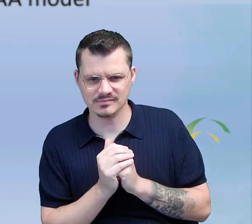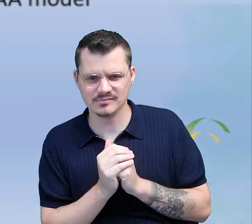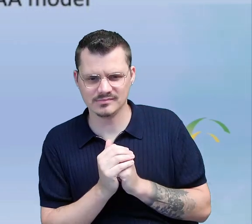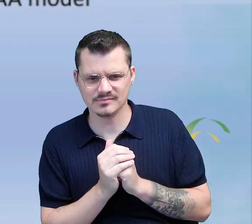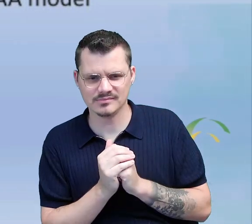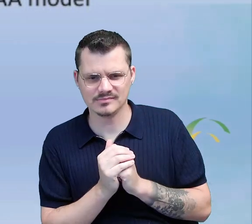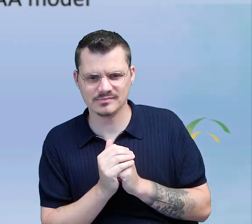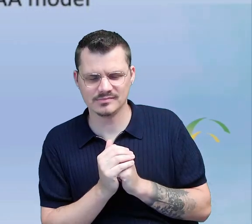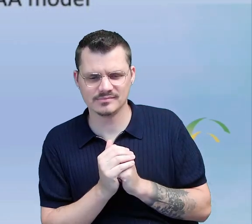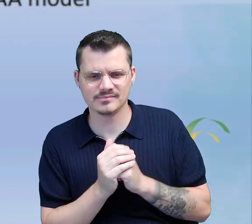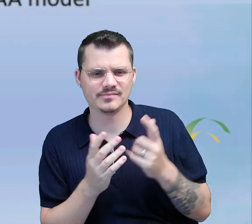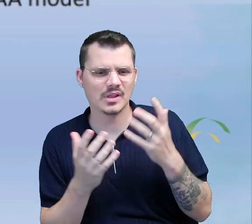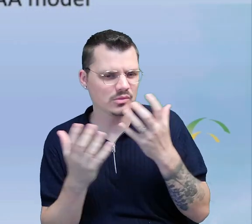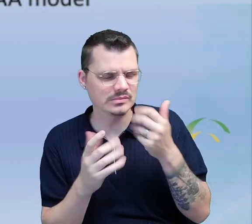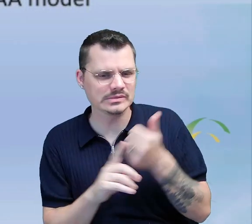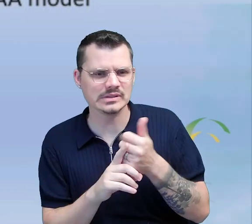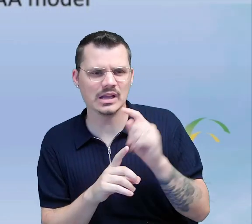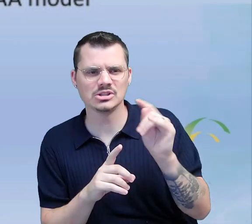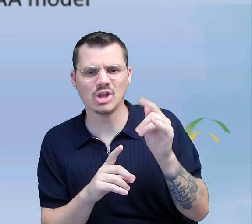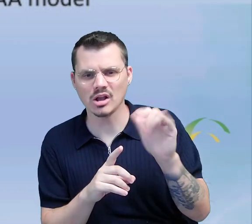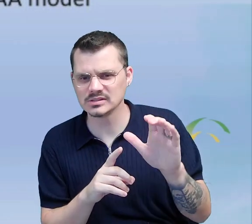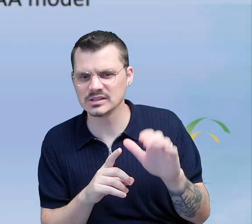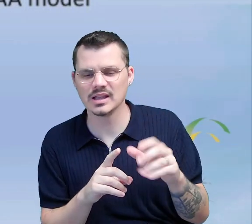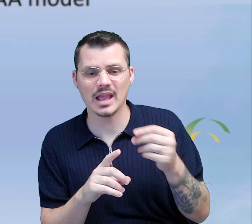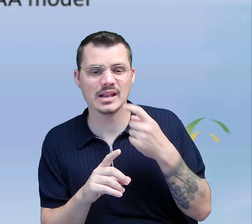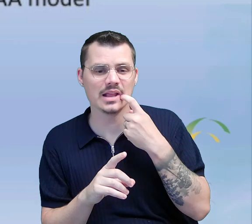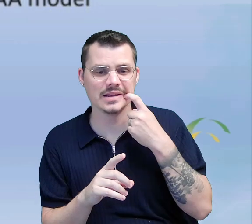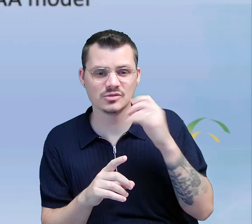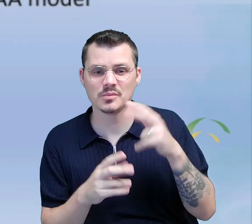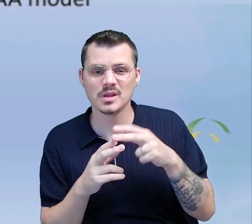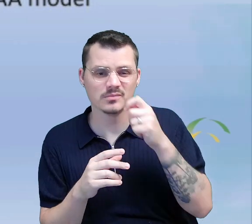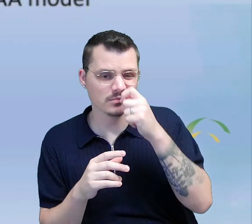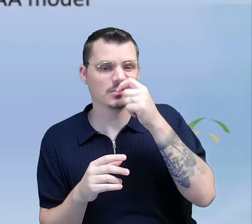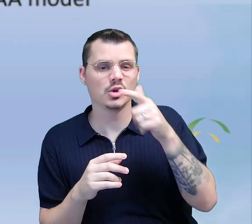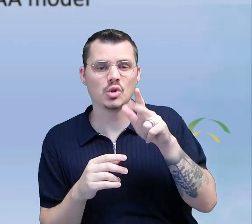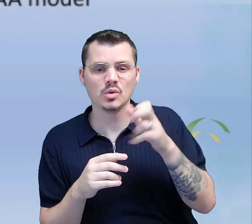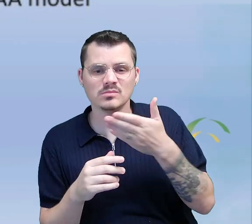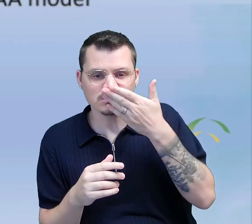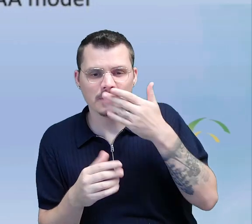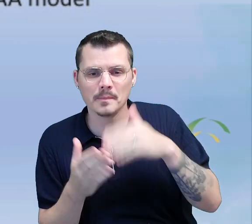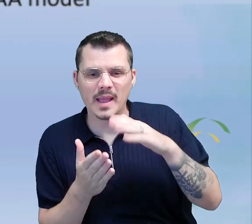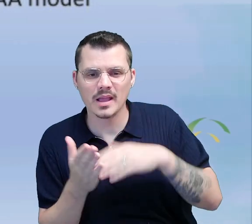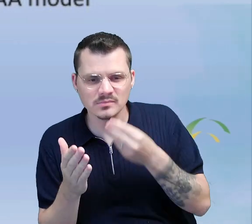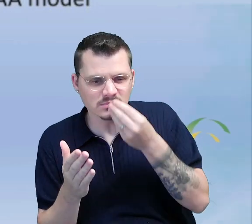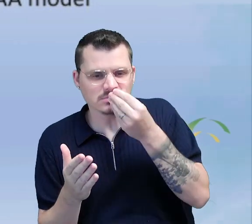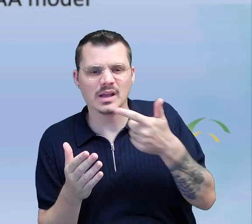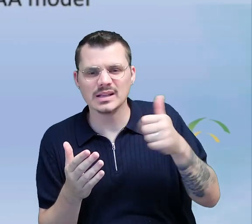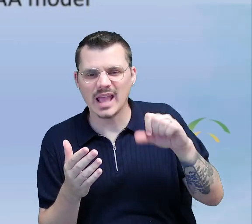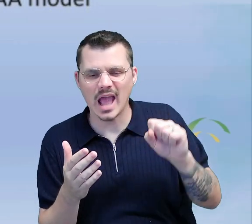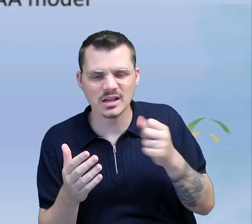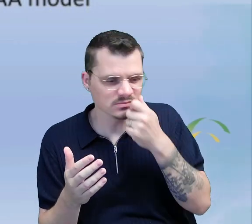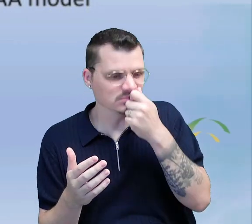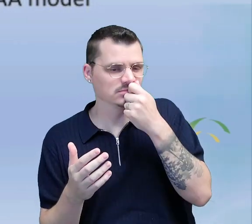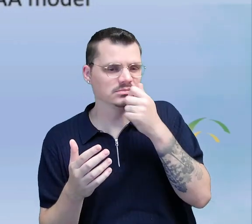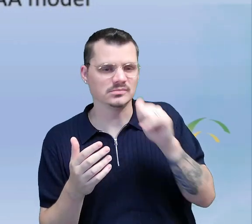they're incredibly toxic and addictive. So sniffing glue, paint, gas,